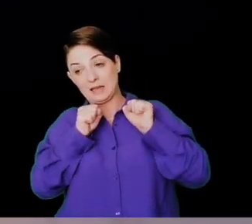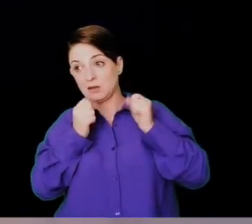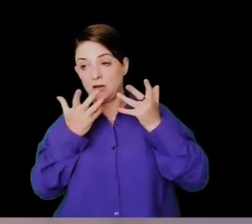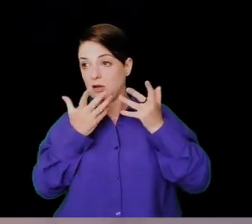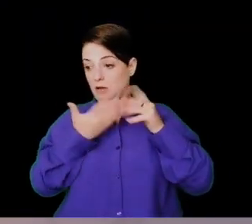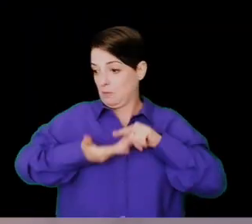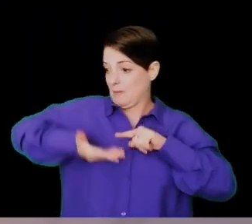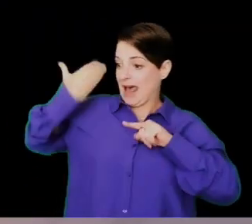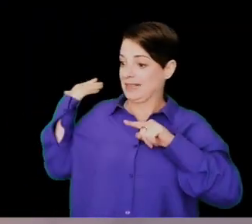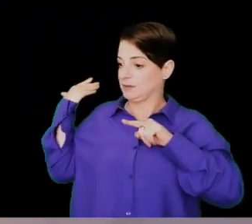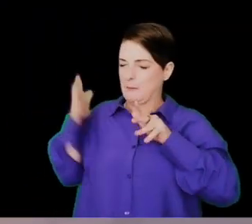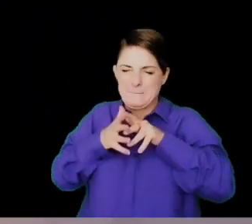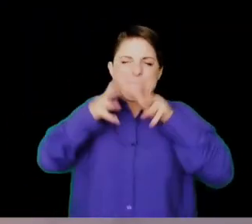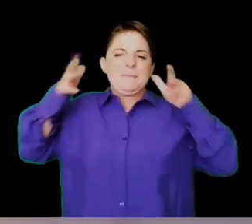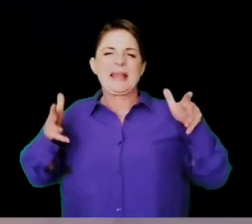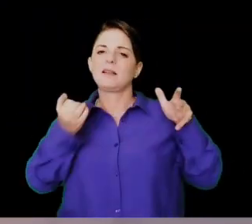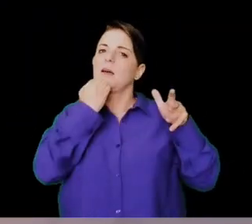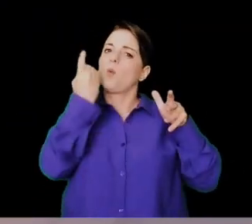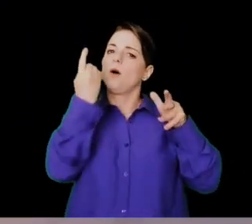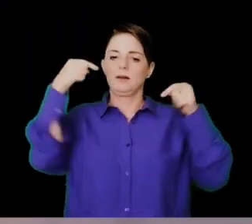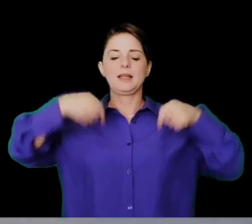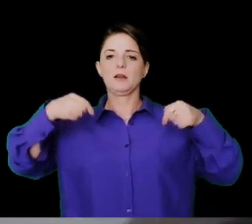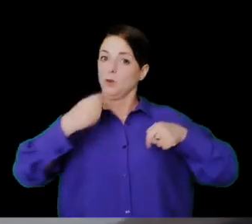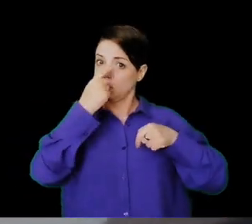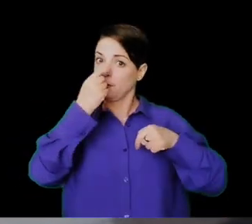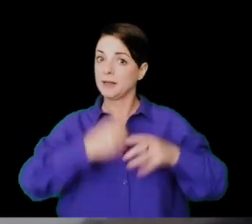of something much bigger than we've done before.